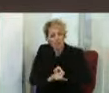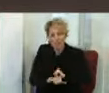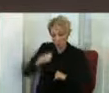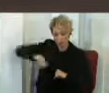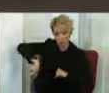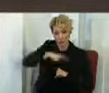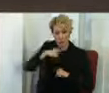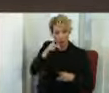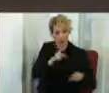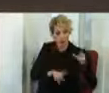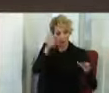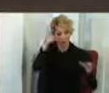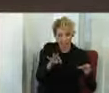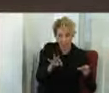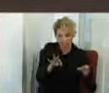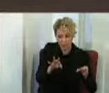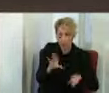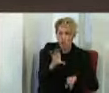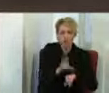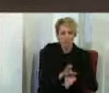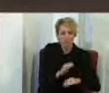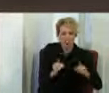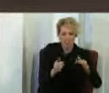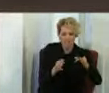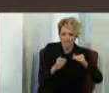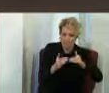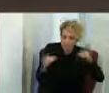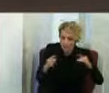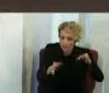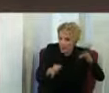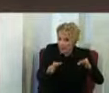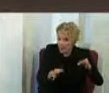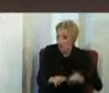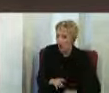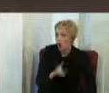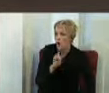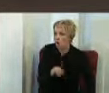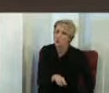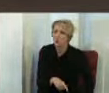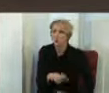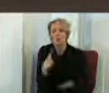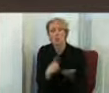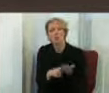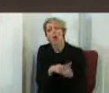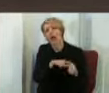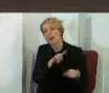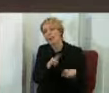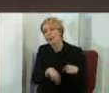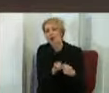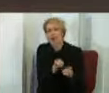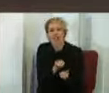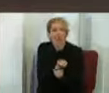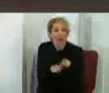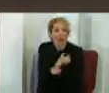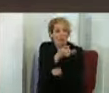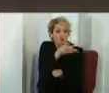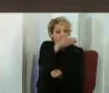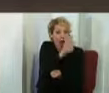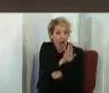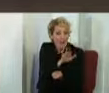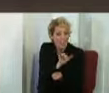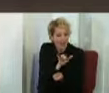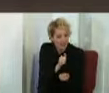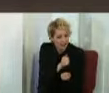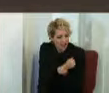of justice and peace must remind ourselves over and over again that whilst we might want to talk about the love of God, there is a responsibility to